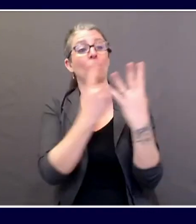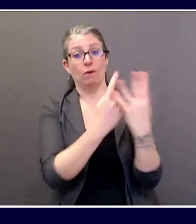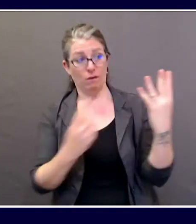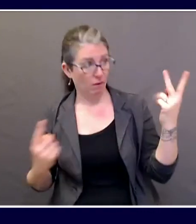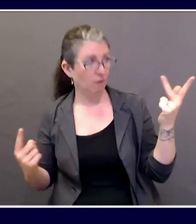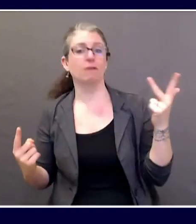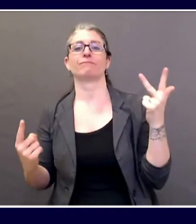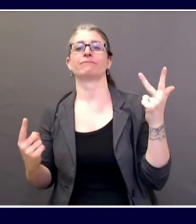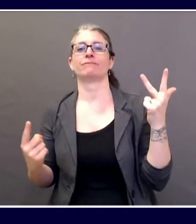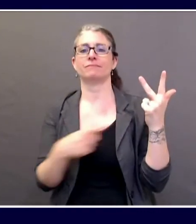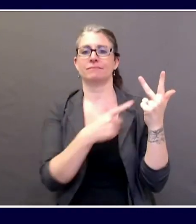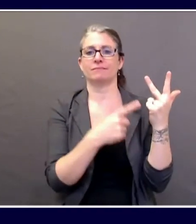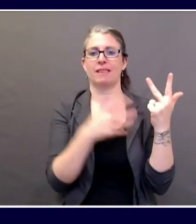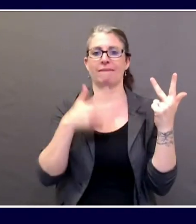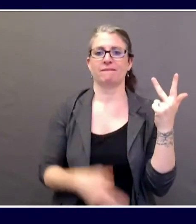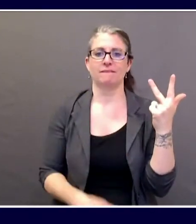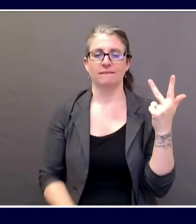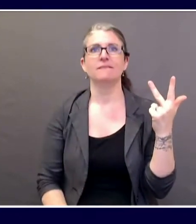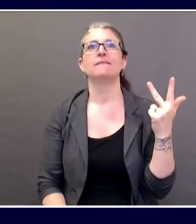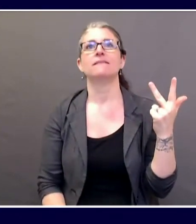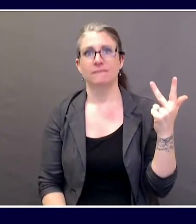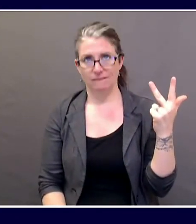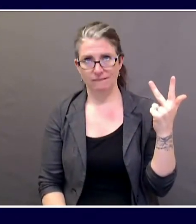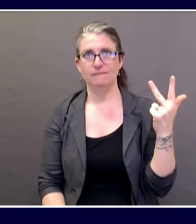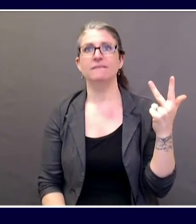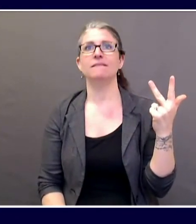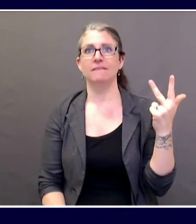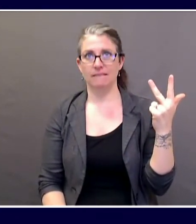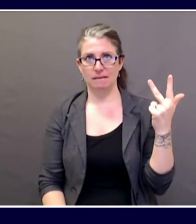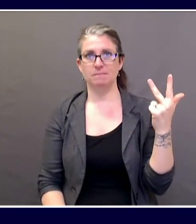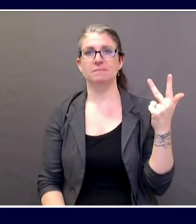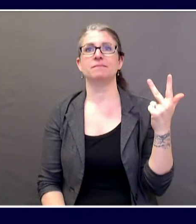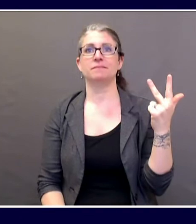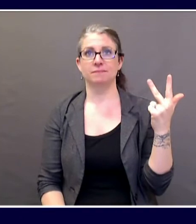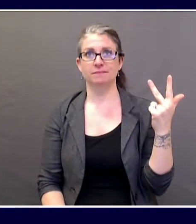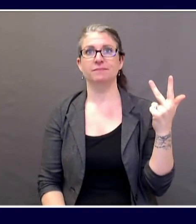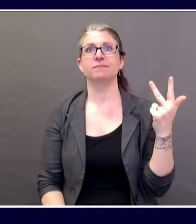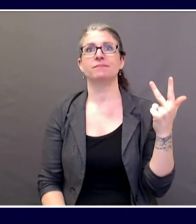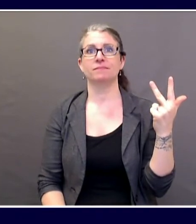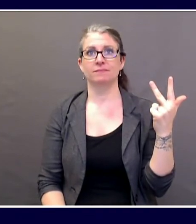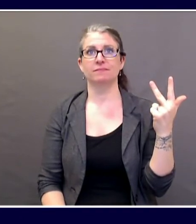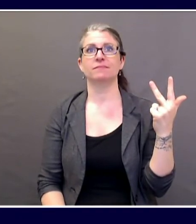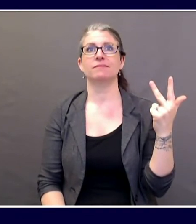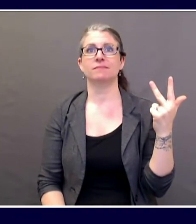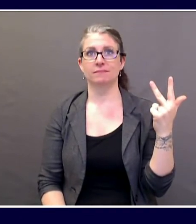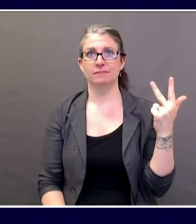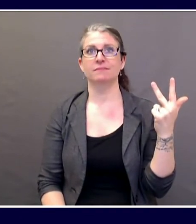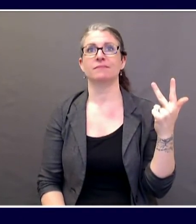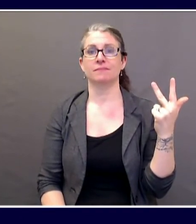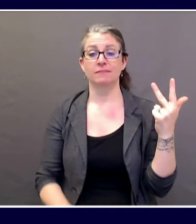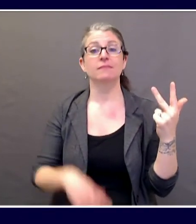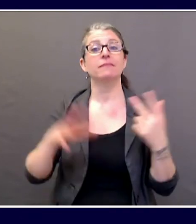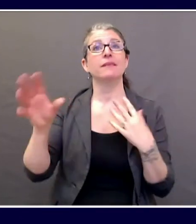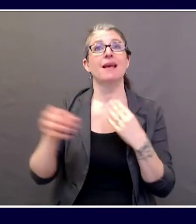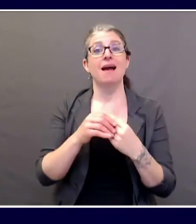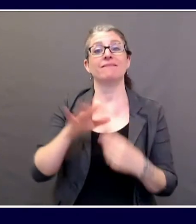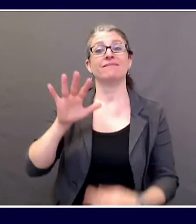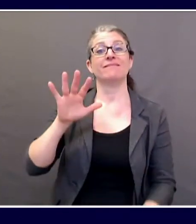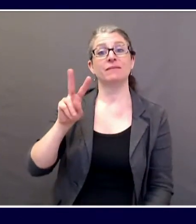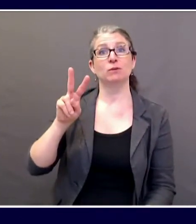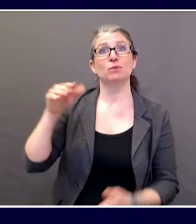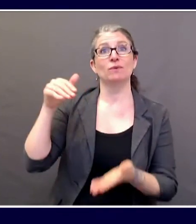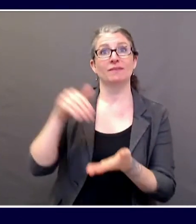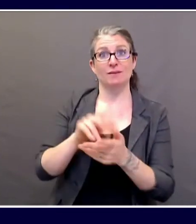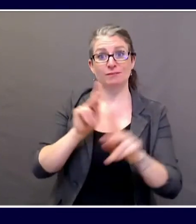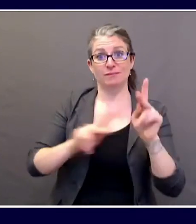folks who have been infected with COVID-19, 52,000, almost 53,000 today, right? You start to get to a point